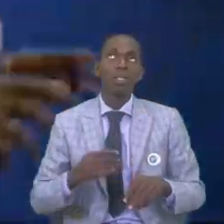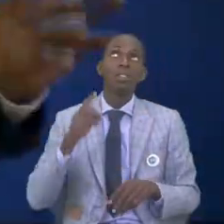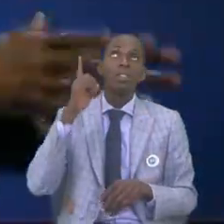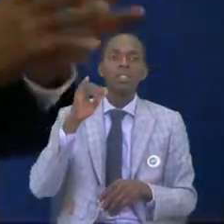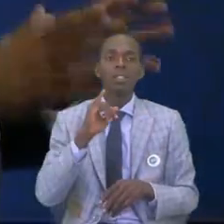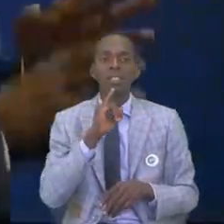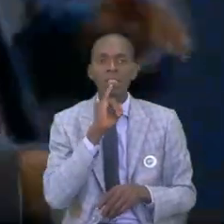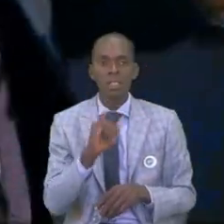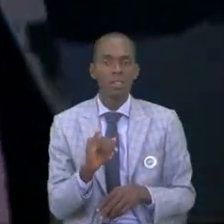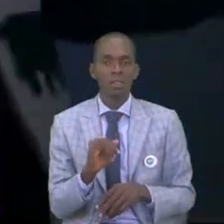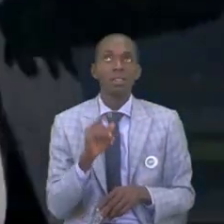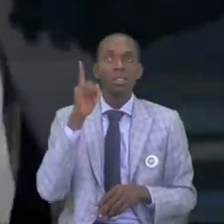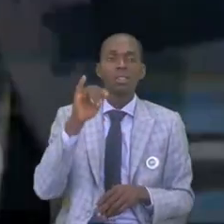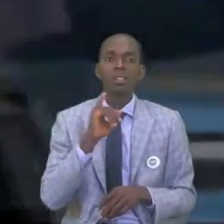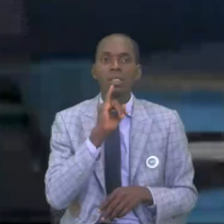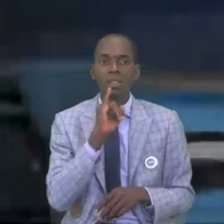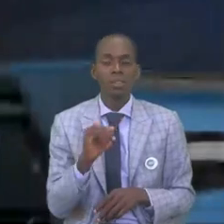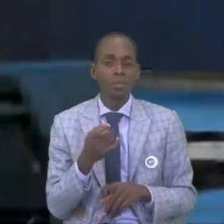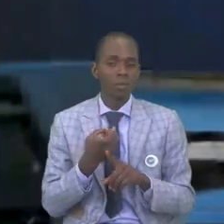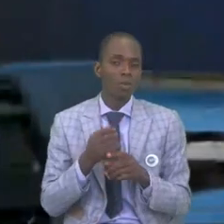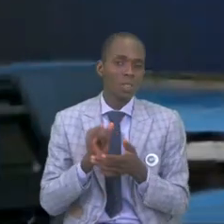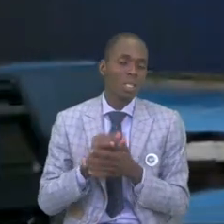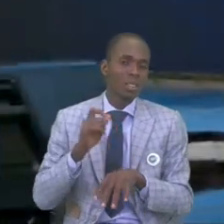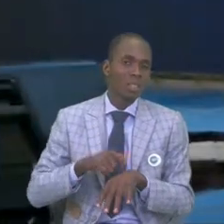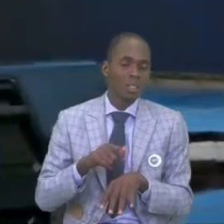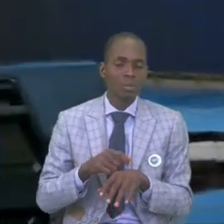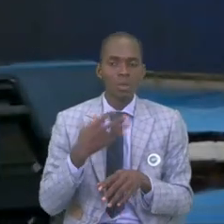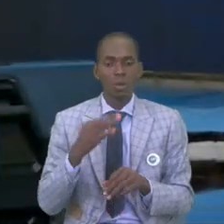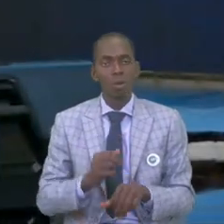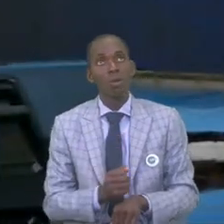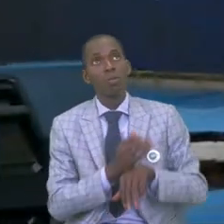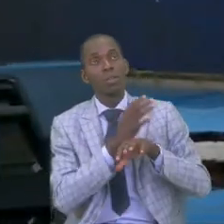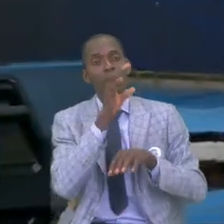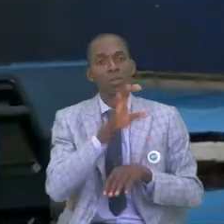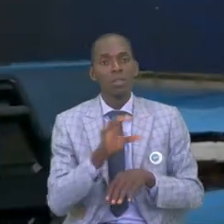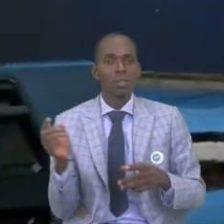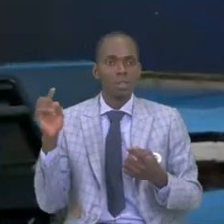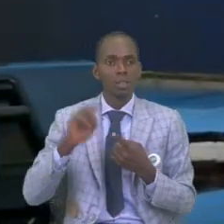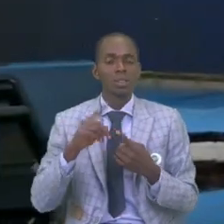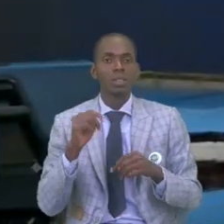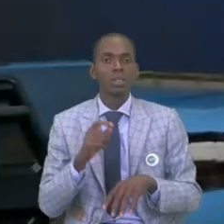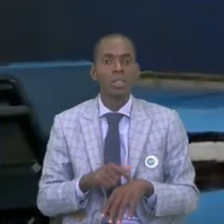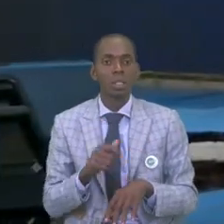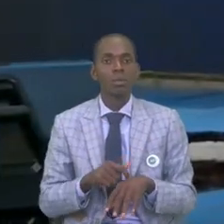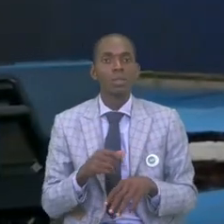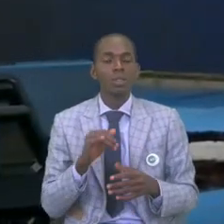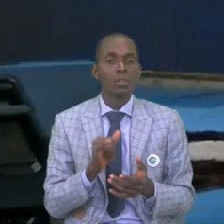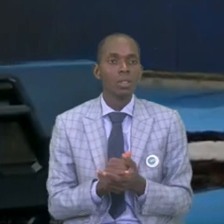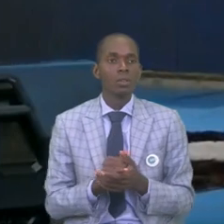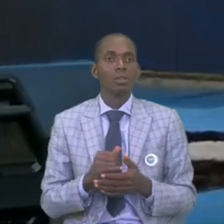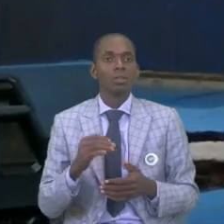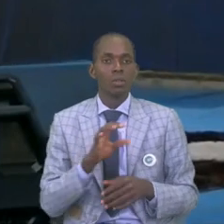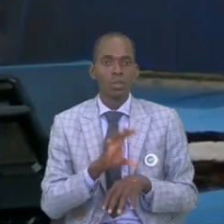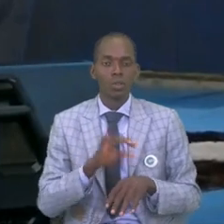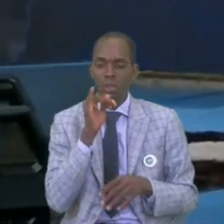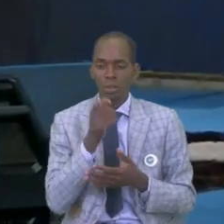tense, he is from that time at Calvary until the time that John was writing to the